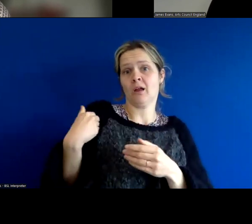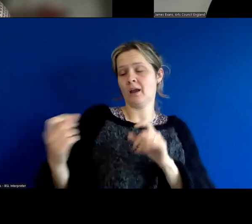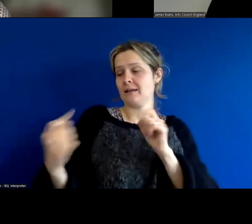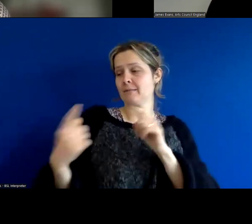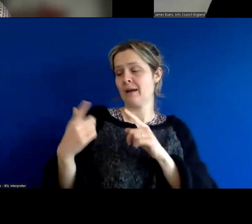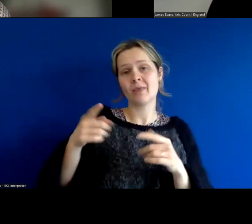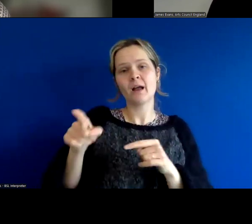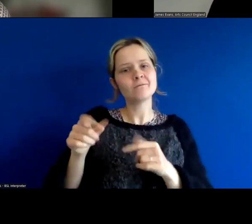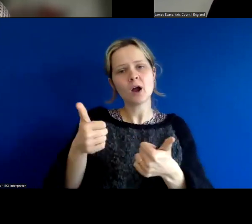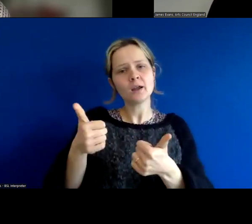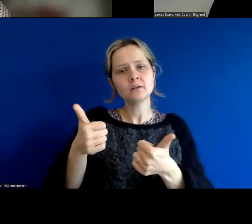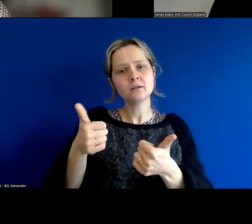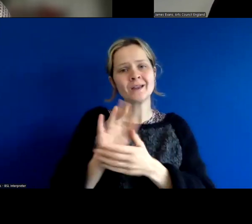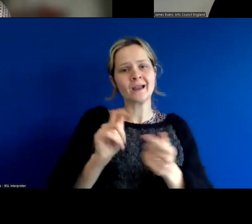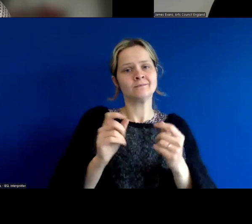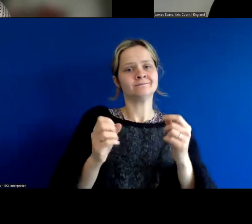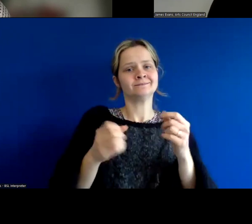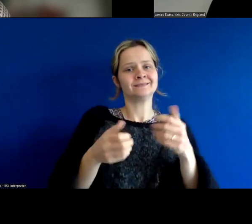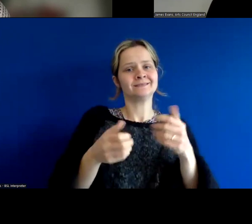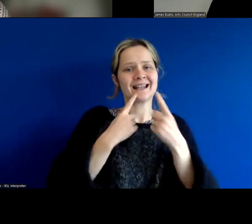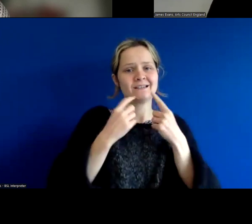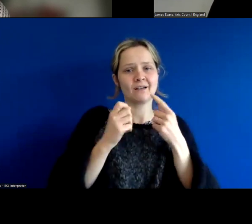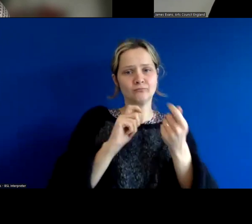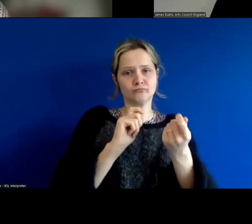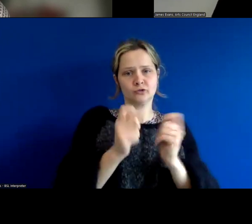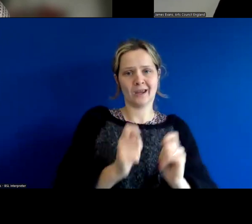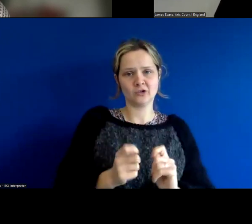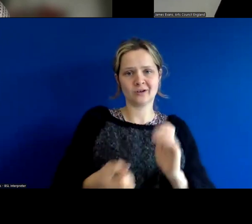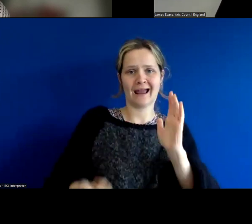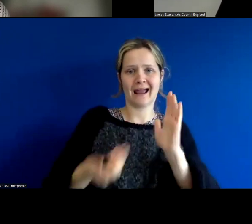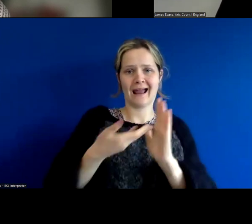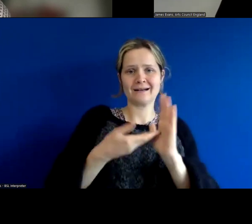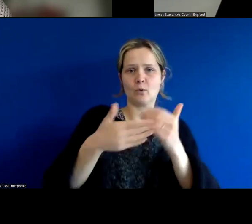reprioritize data to be added in following development phases.